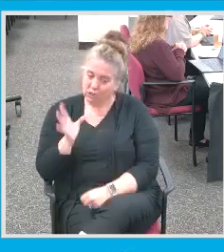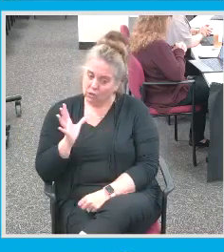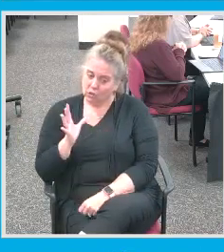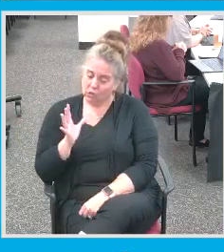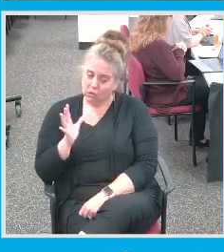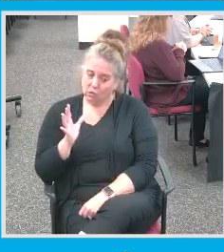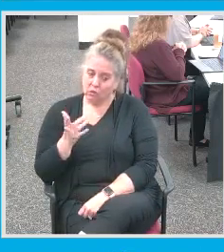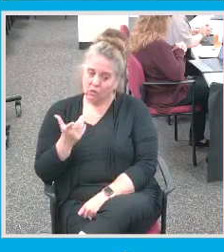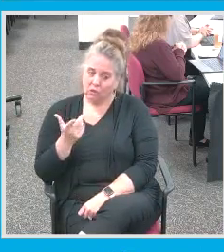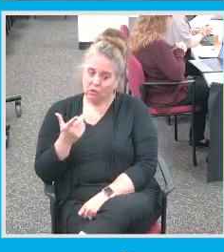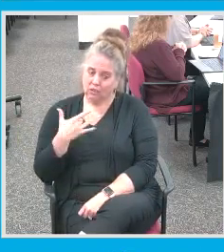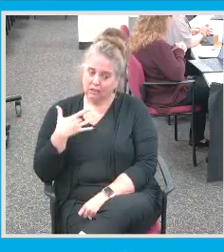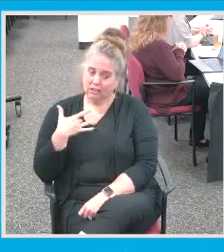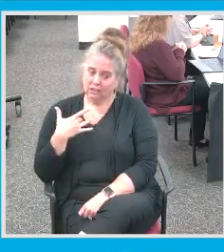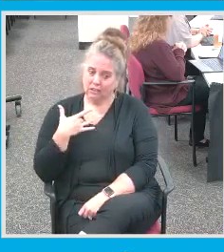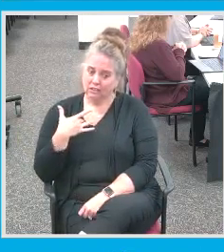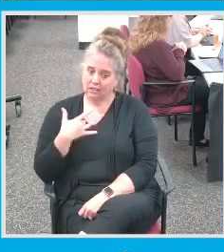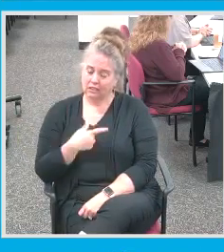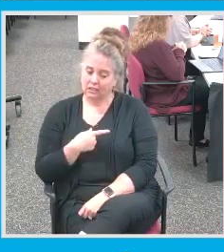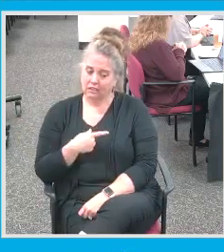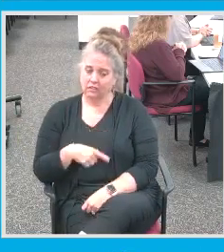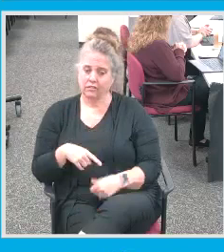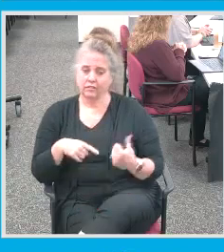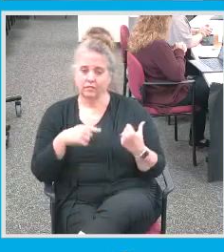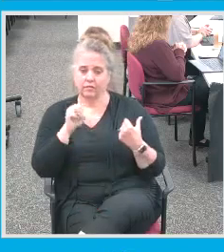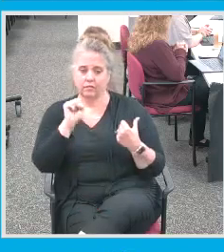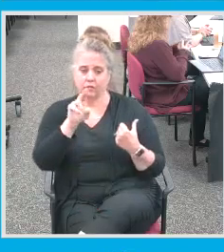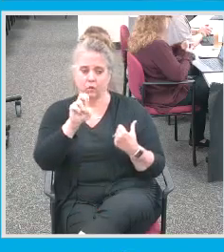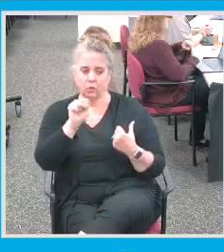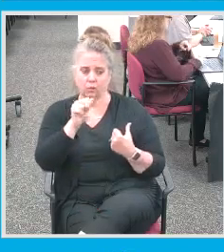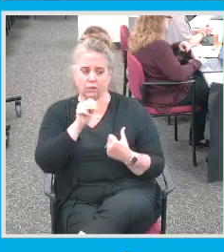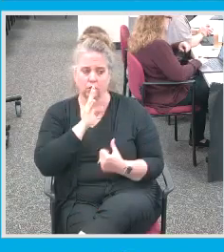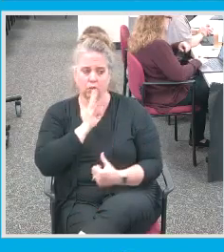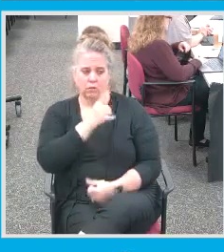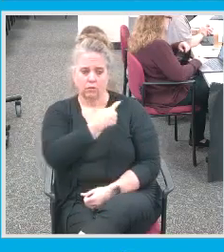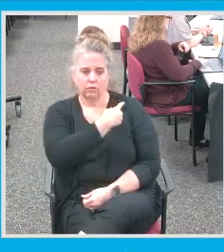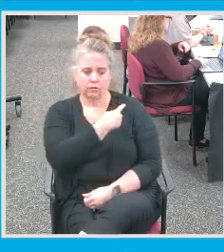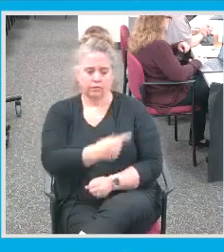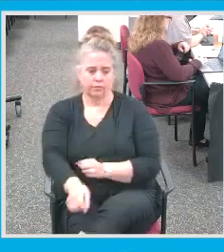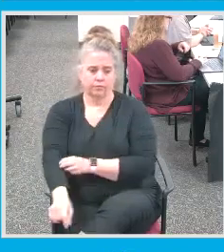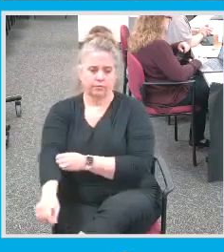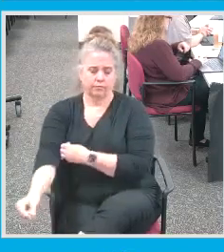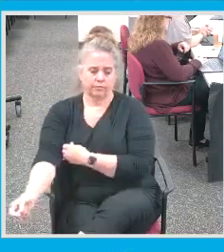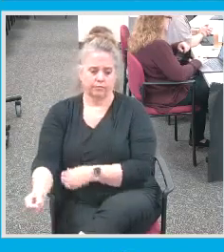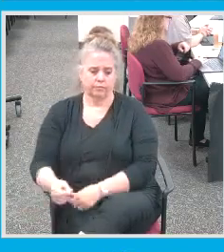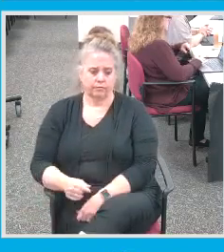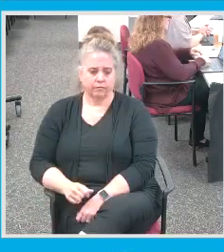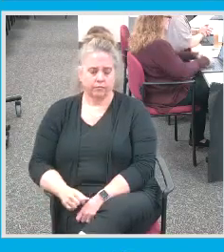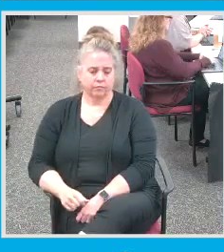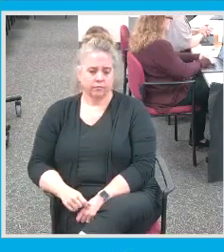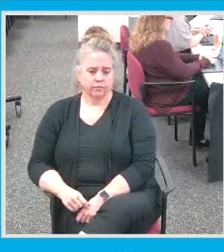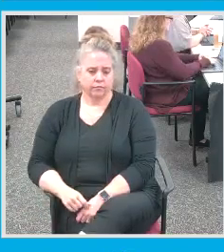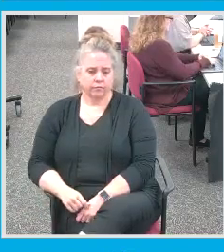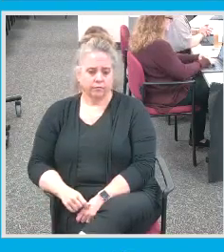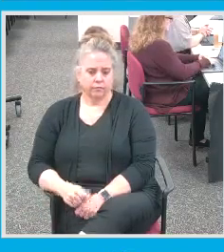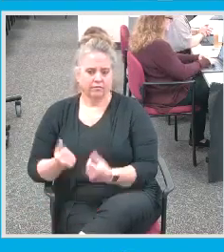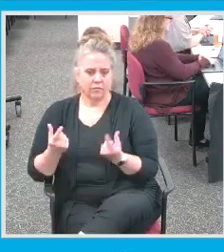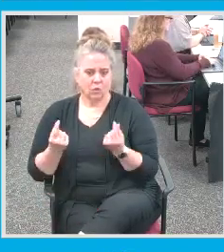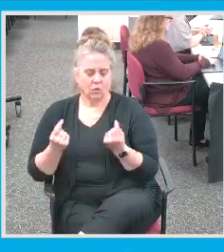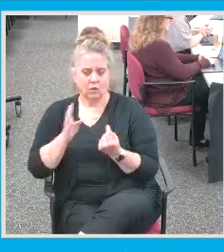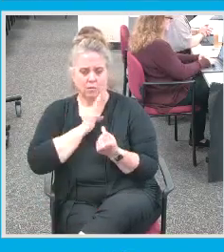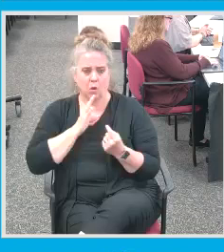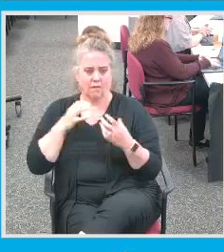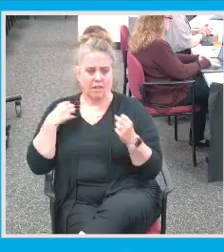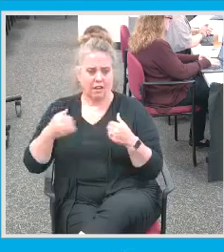Yes, and so one of the to-dos for our Board of Health is to have a presentation on